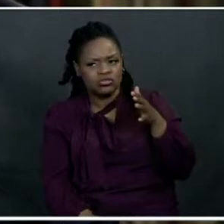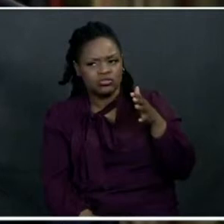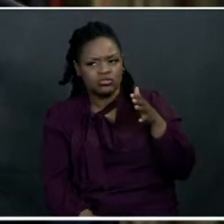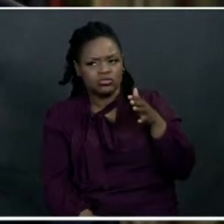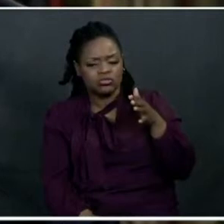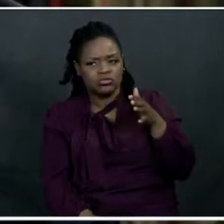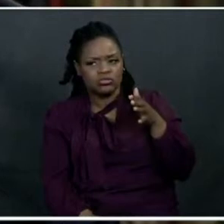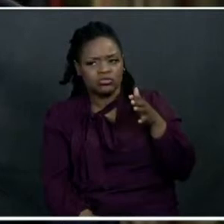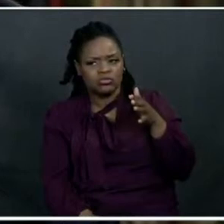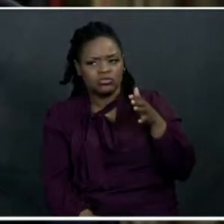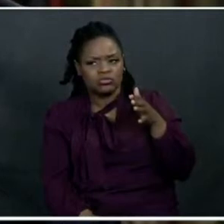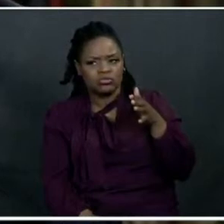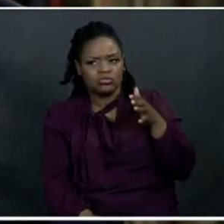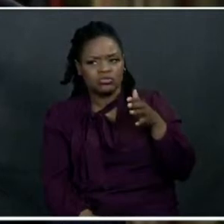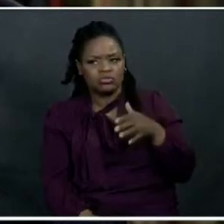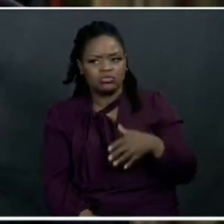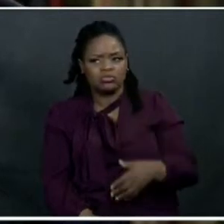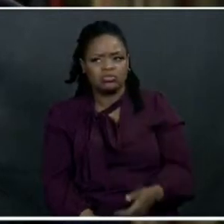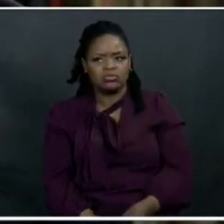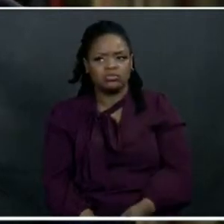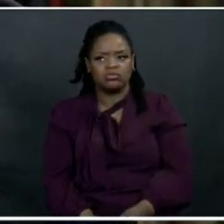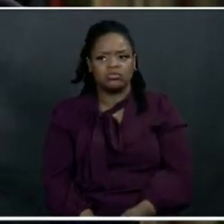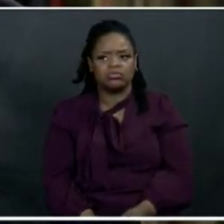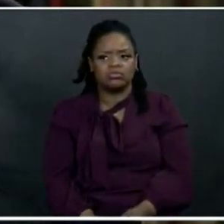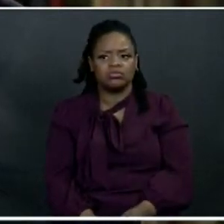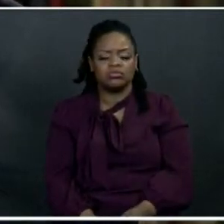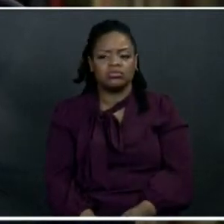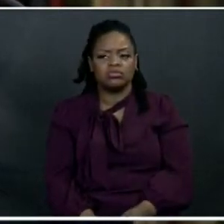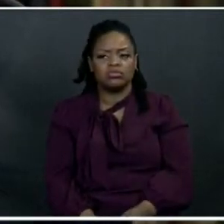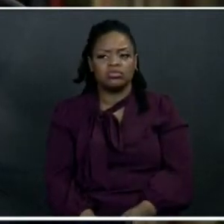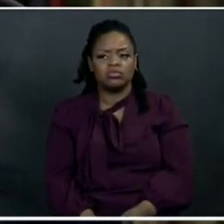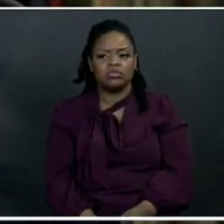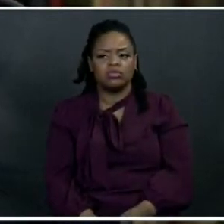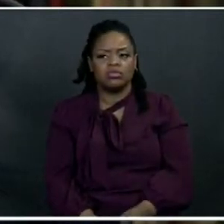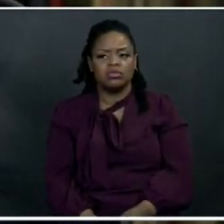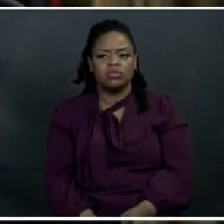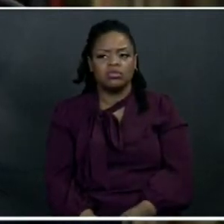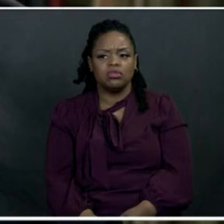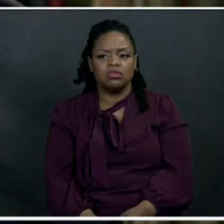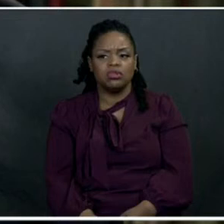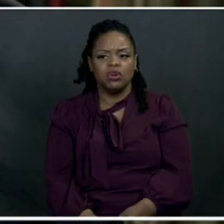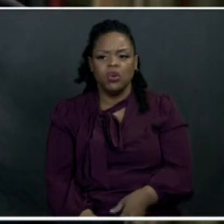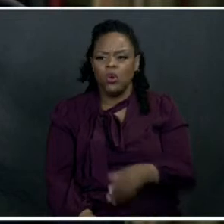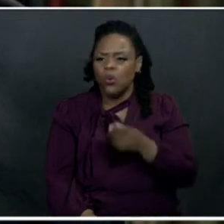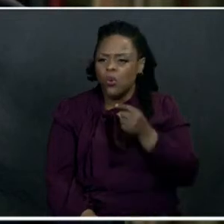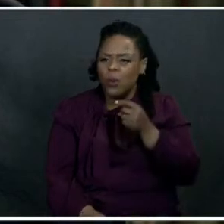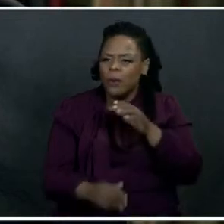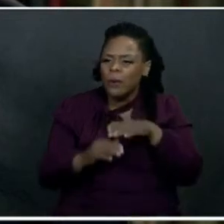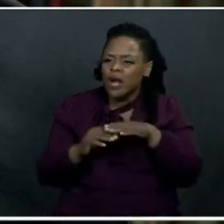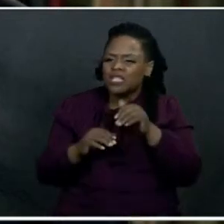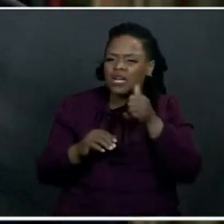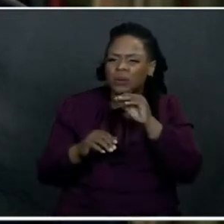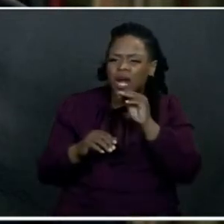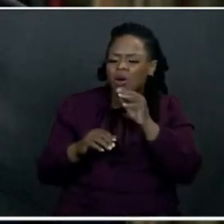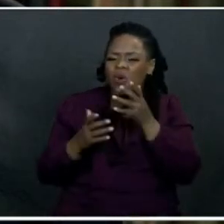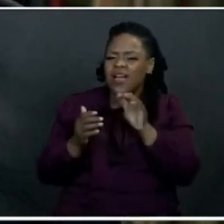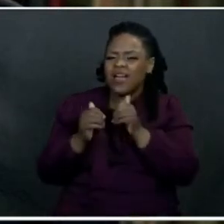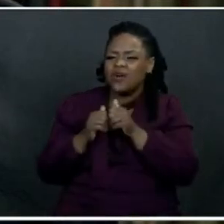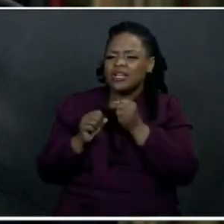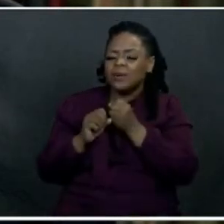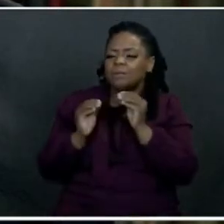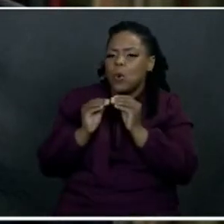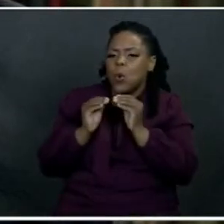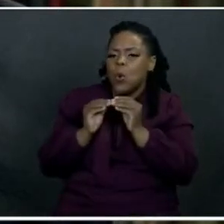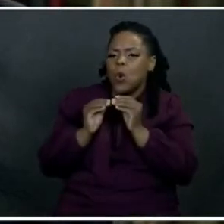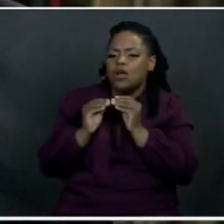the recent increase, what it was driven by? The minimum of 10 million to states for the next